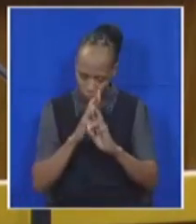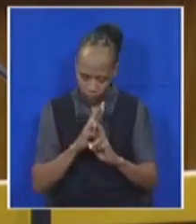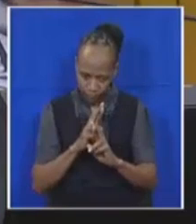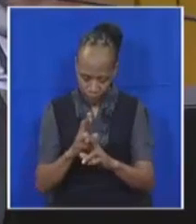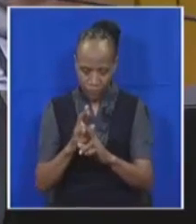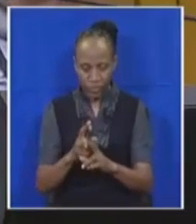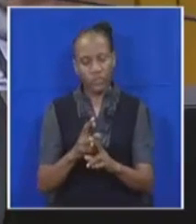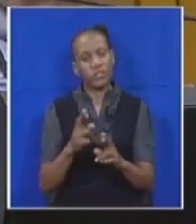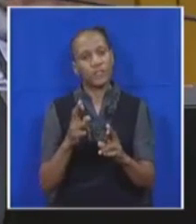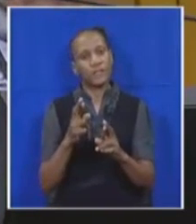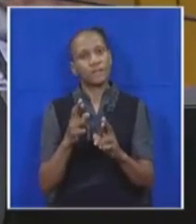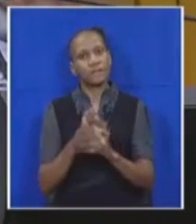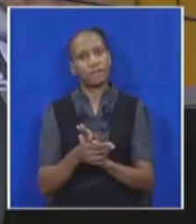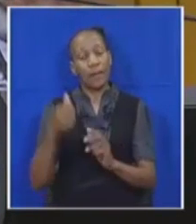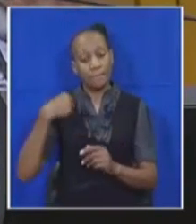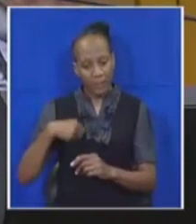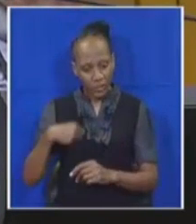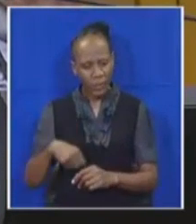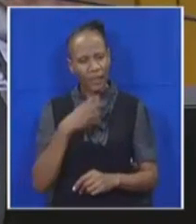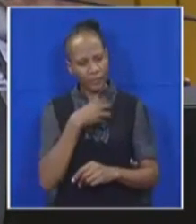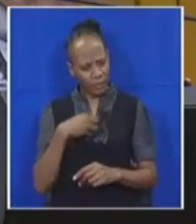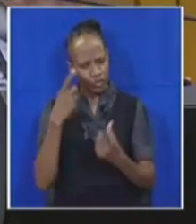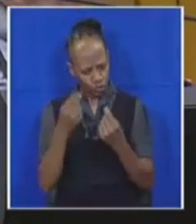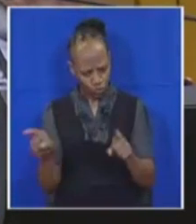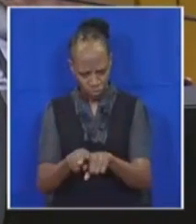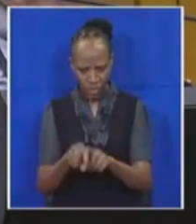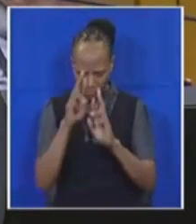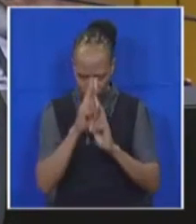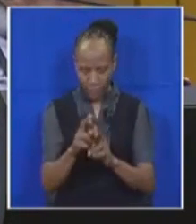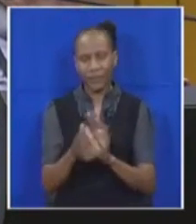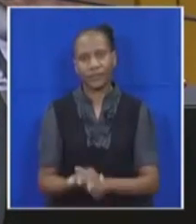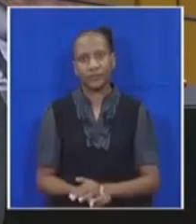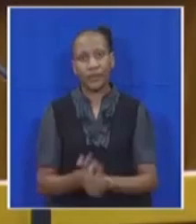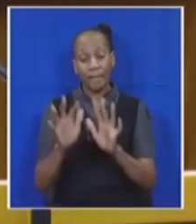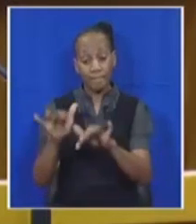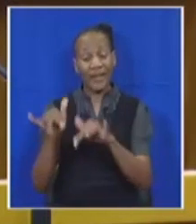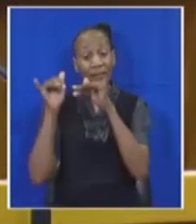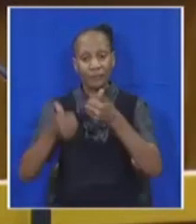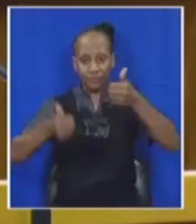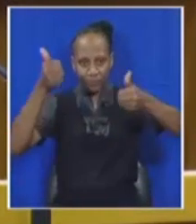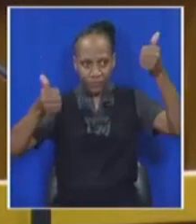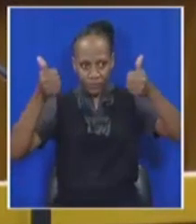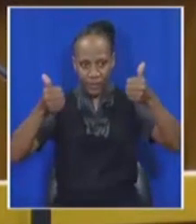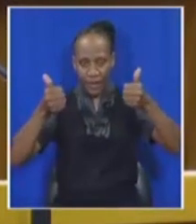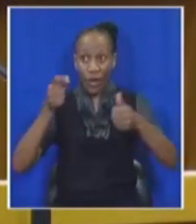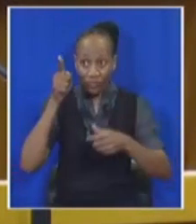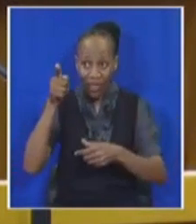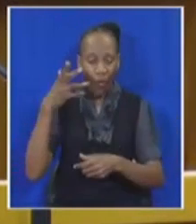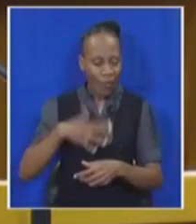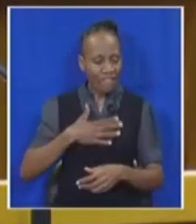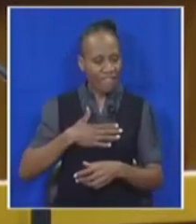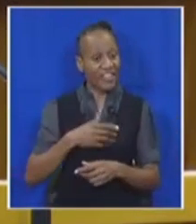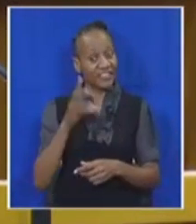In municipalities, our councillors will do the same. In Parliament, the executive will feel the heat, and